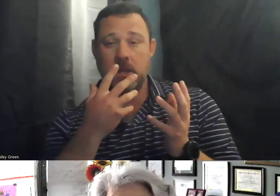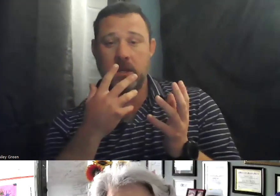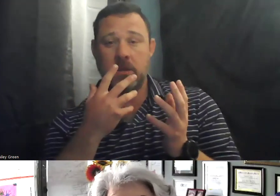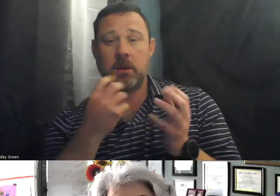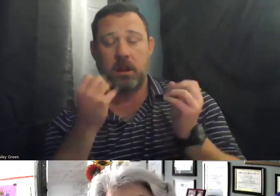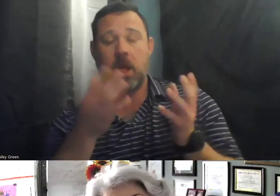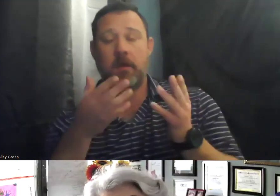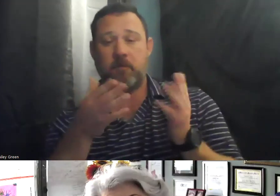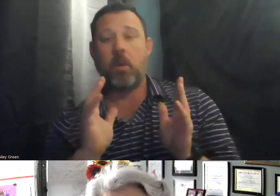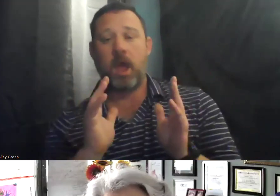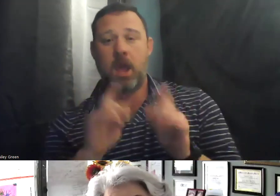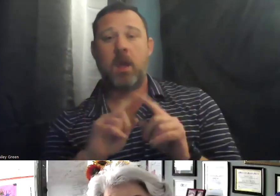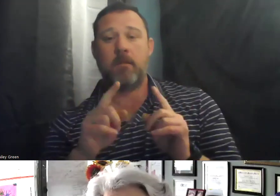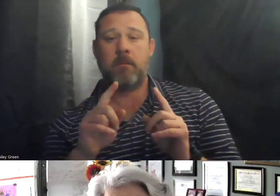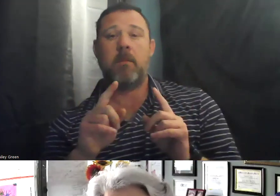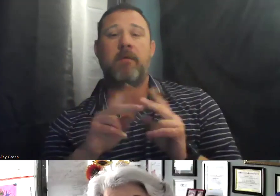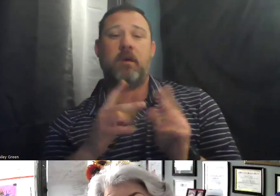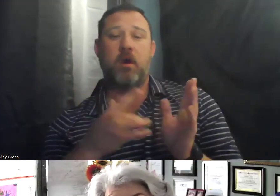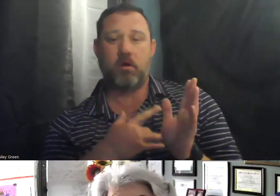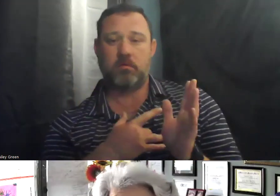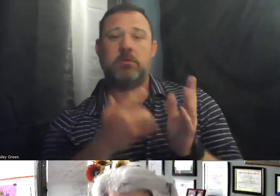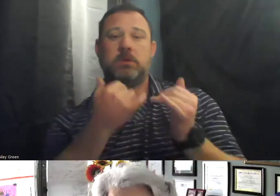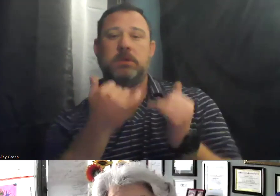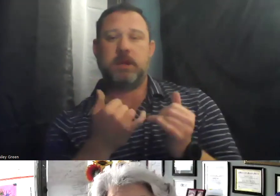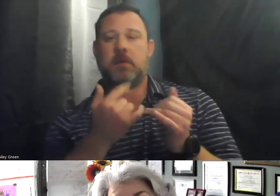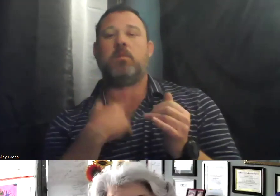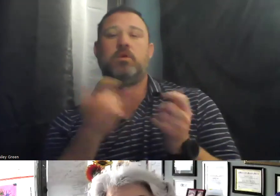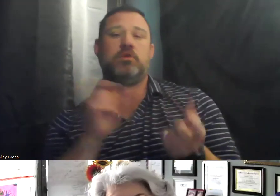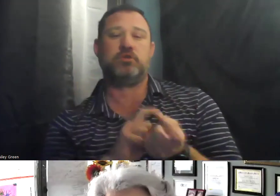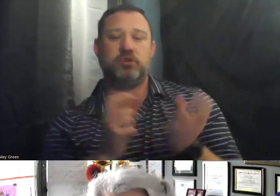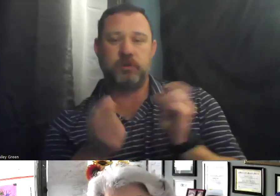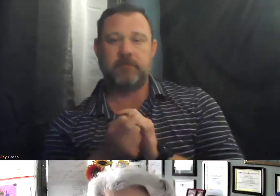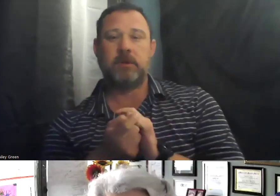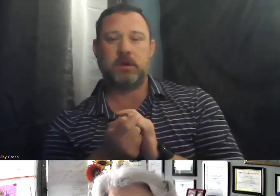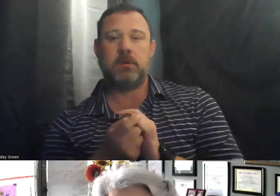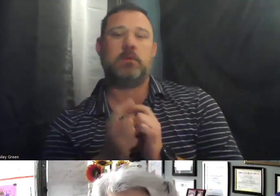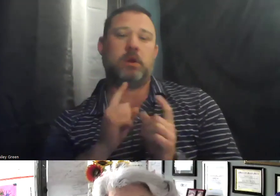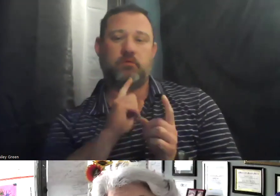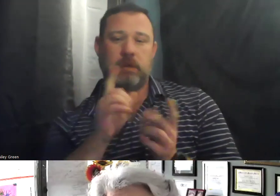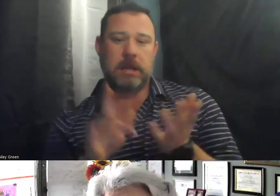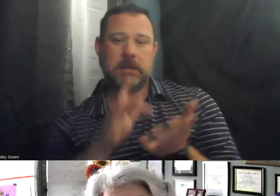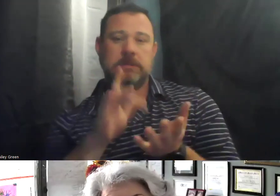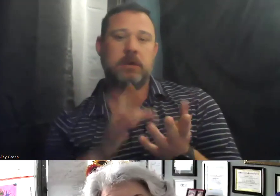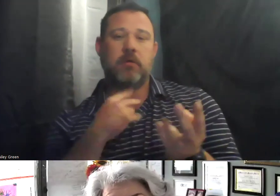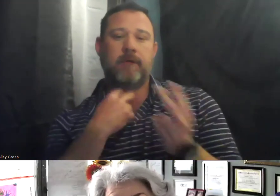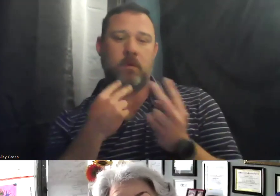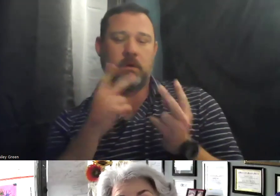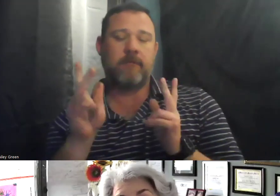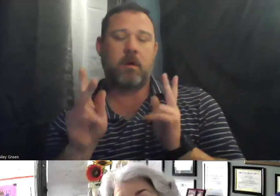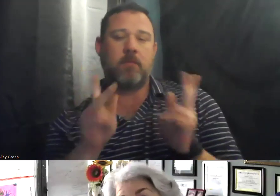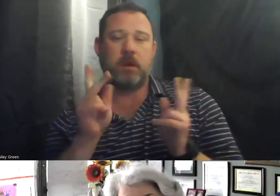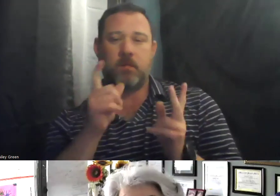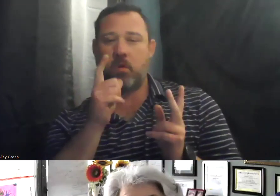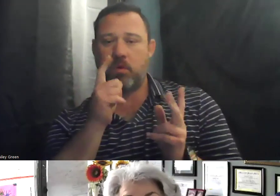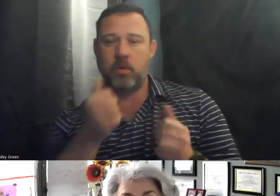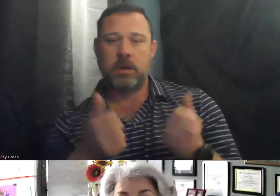lot of ways, but I'm also really heartened that this is now how we're shifting. Like, we are really centering the voices of the people who are